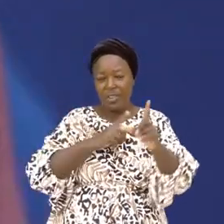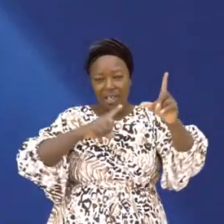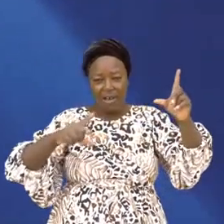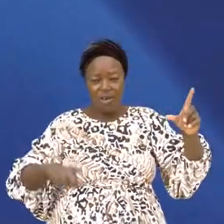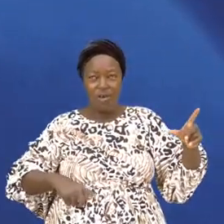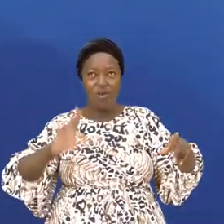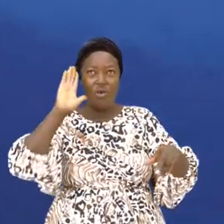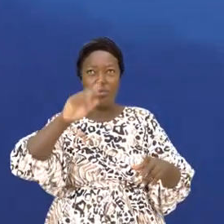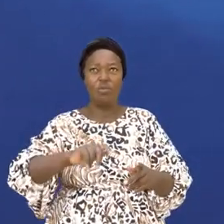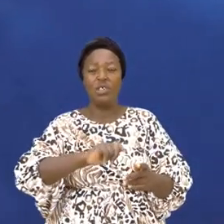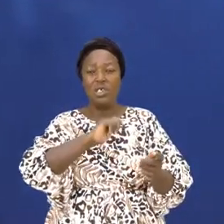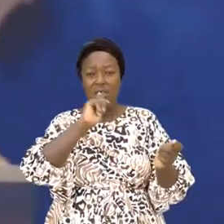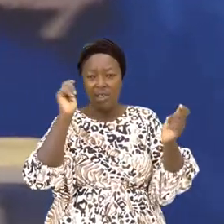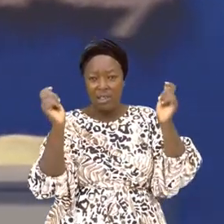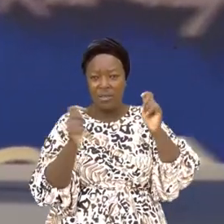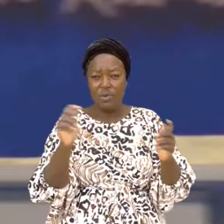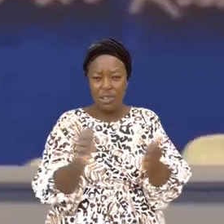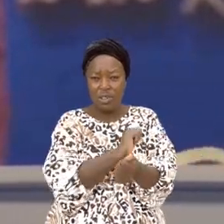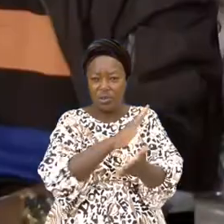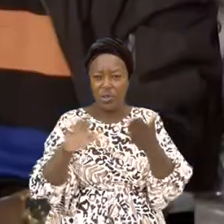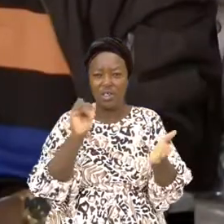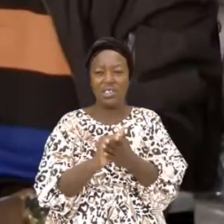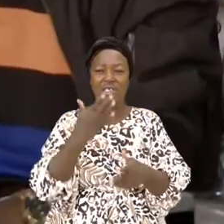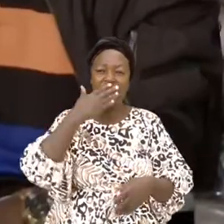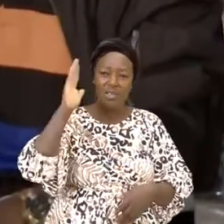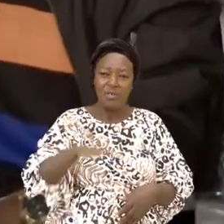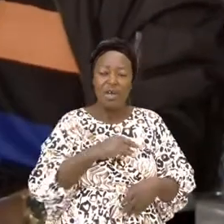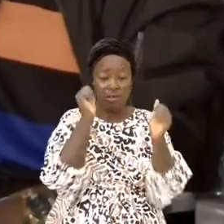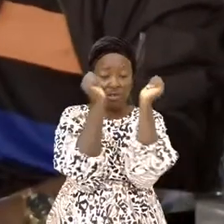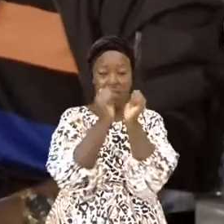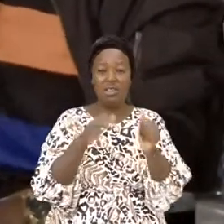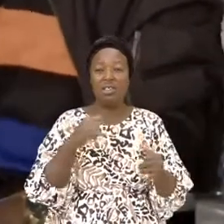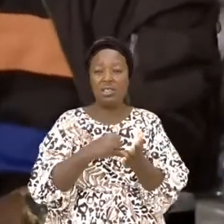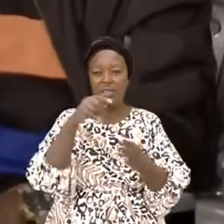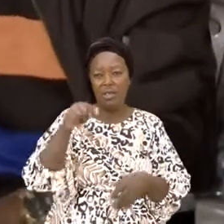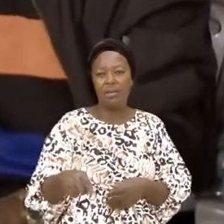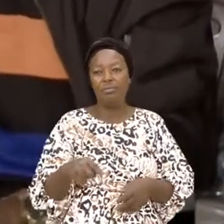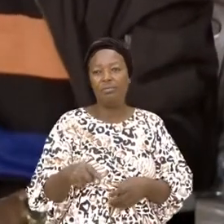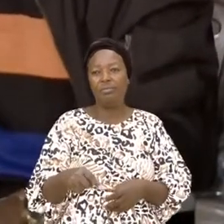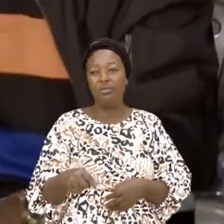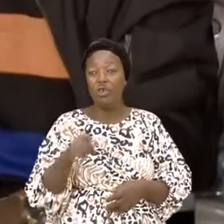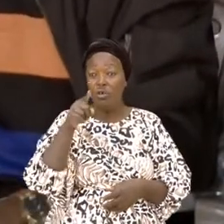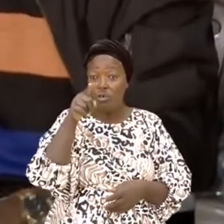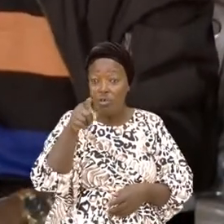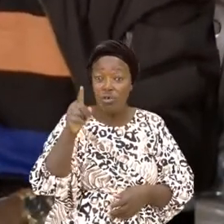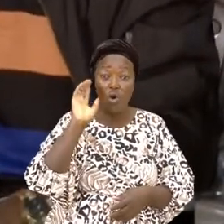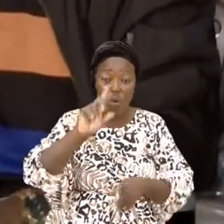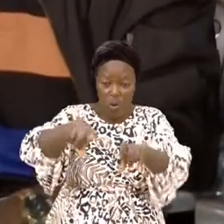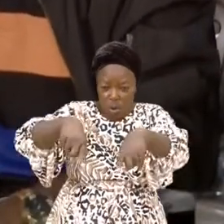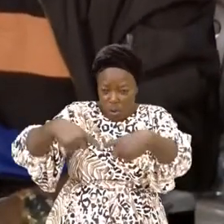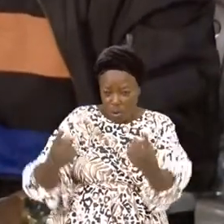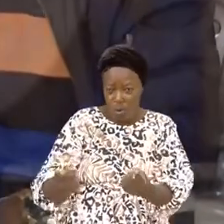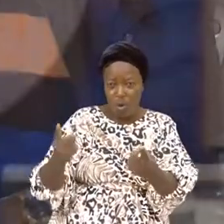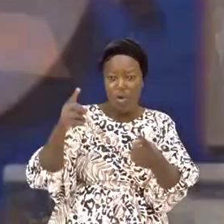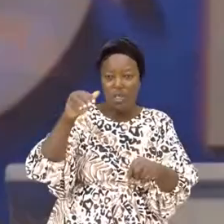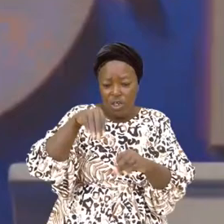will chain that evil and that devil down. Yes. You will pass on to